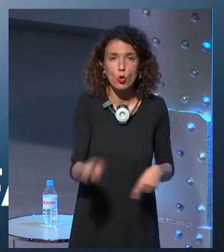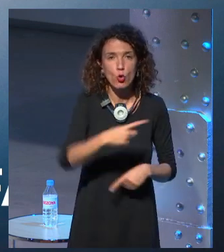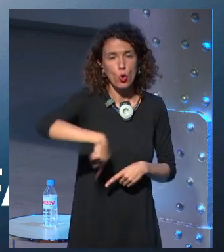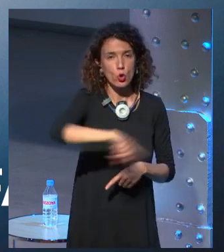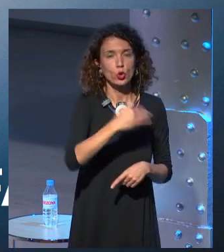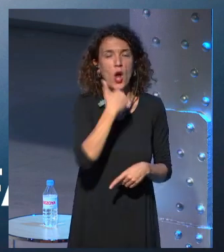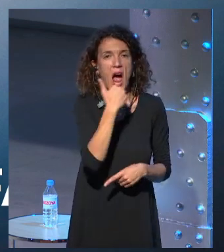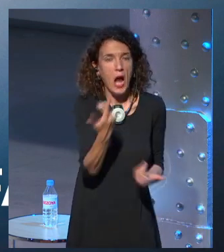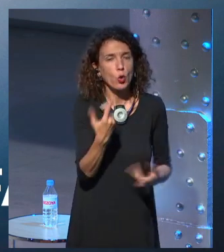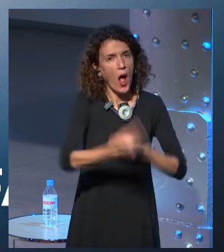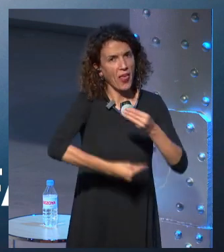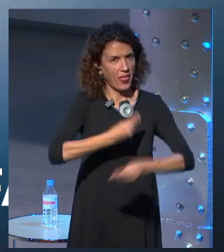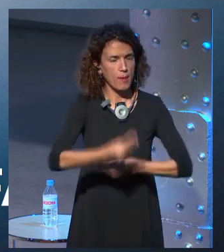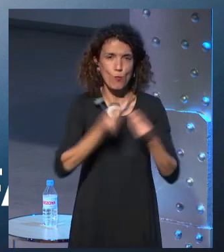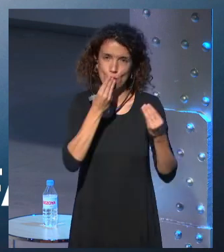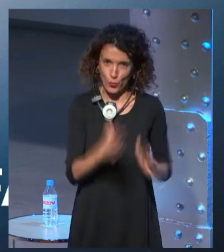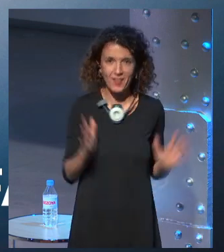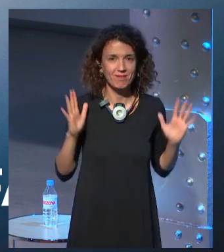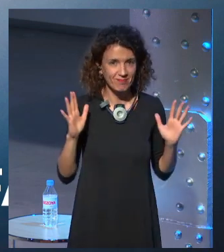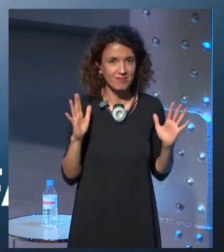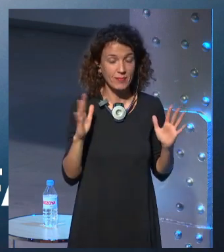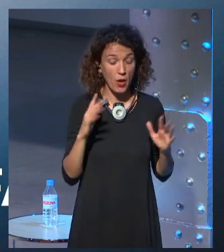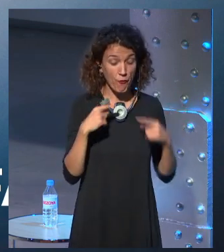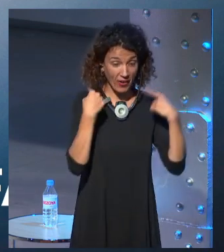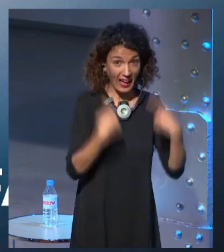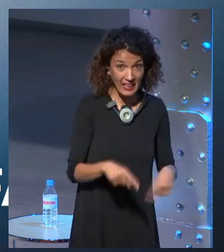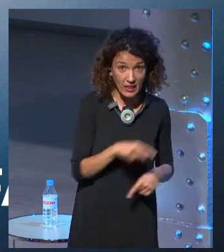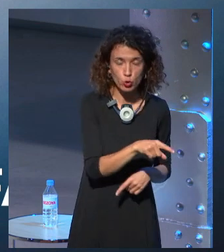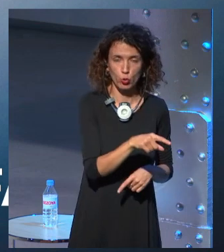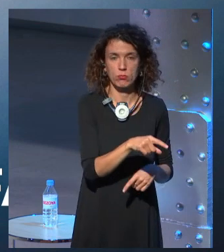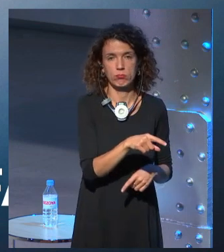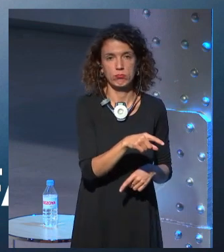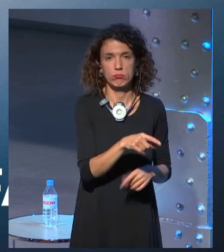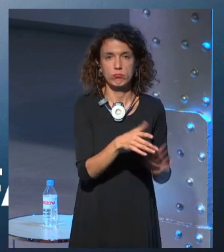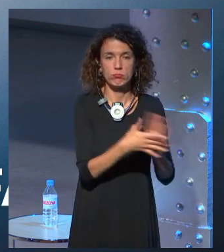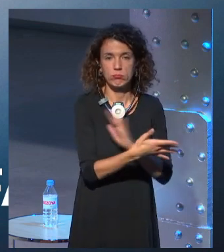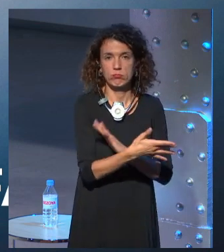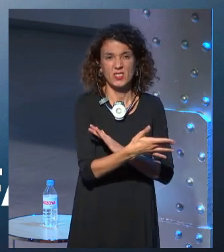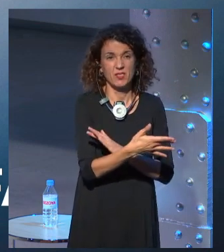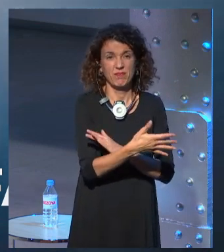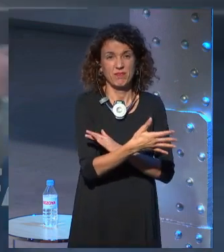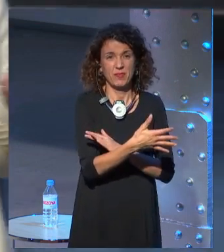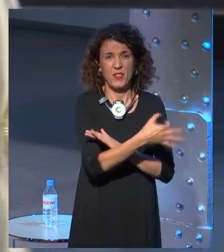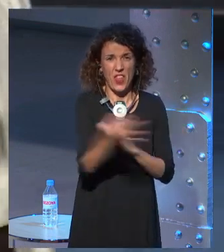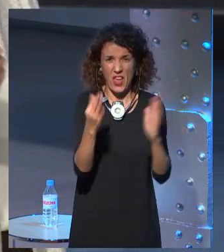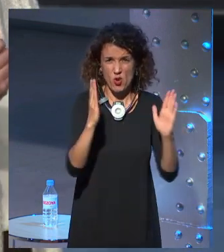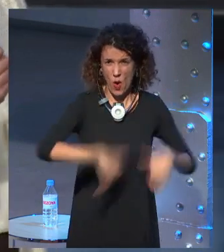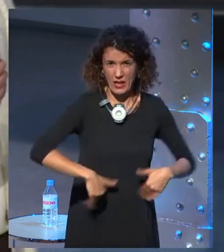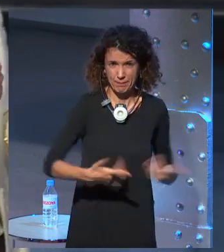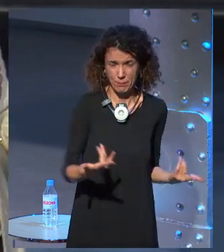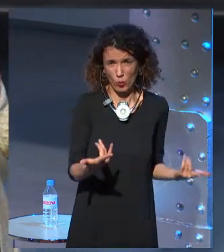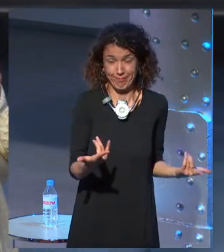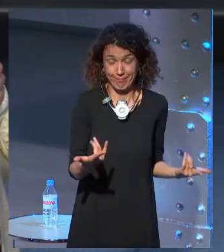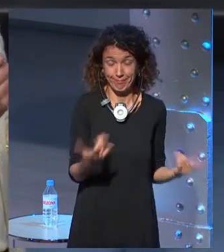well, and failure is incredibly inefficient, right? What is science?